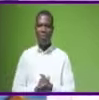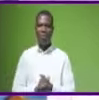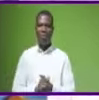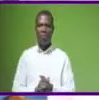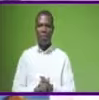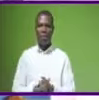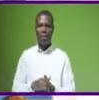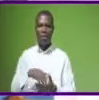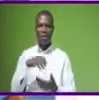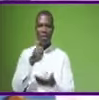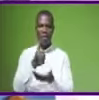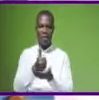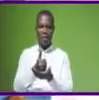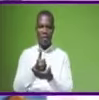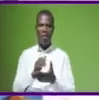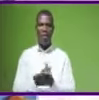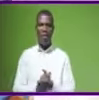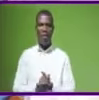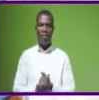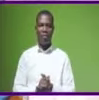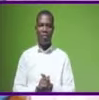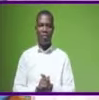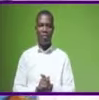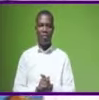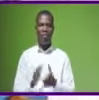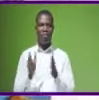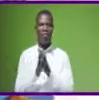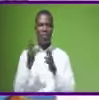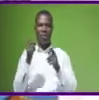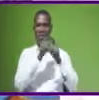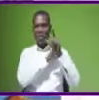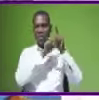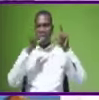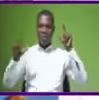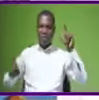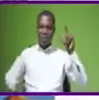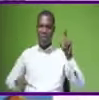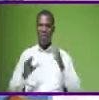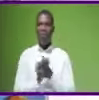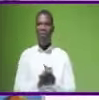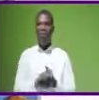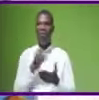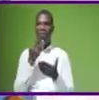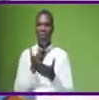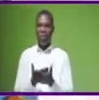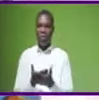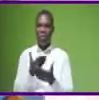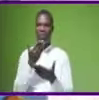Oh. Amen. Amen. Praise the Lord. Hallelujah. And to Messere.